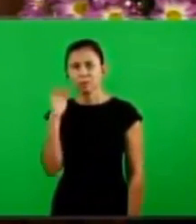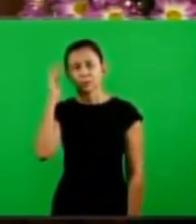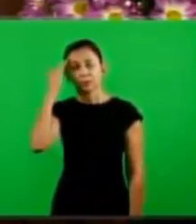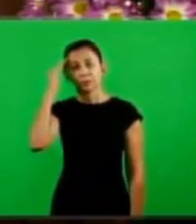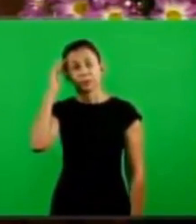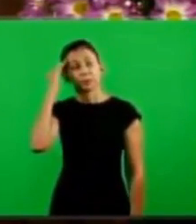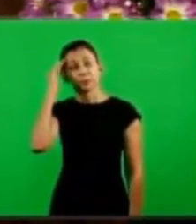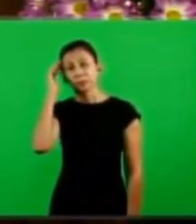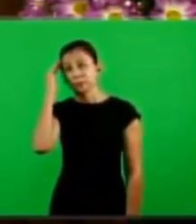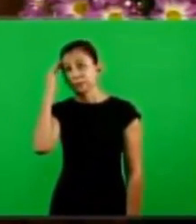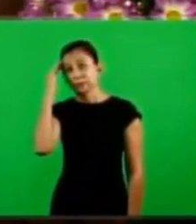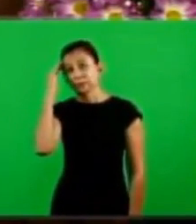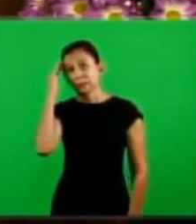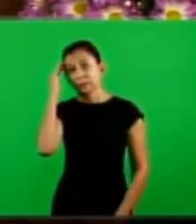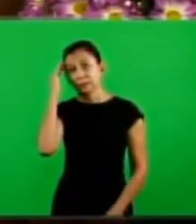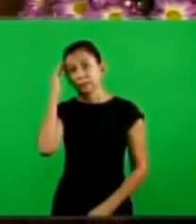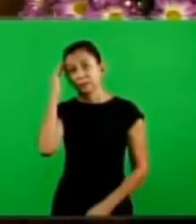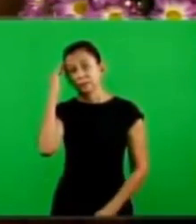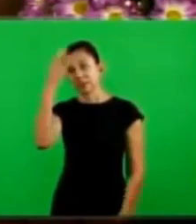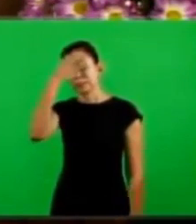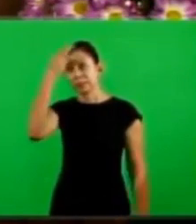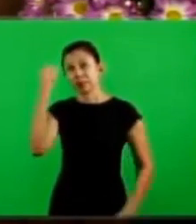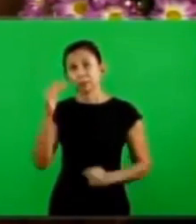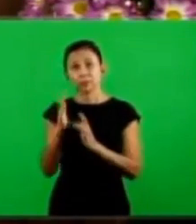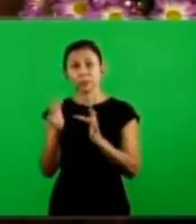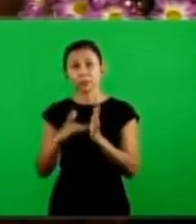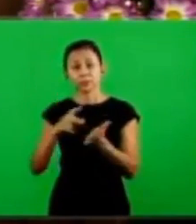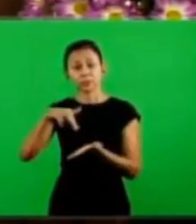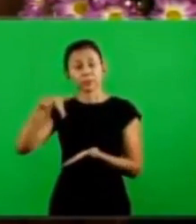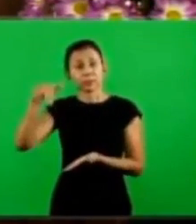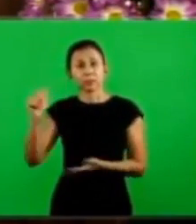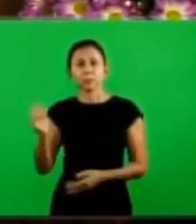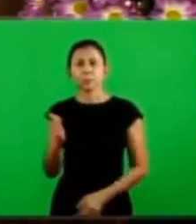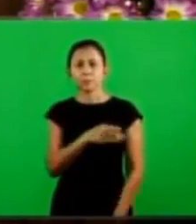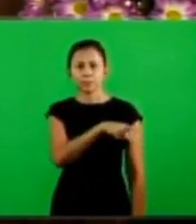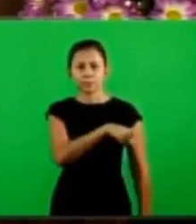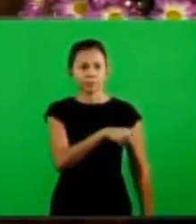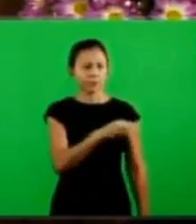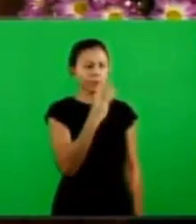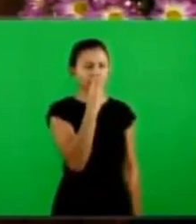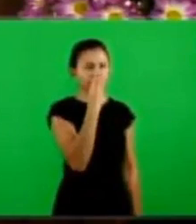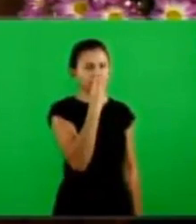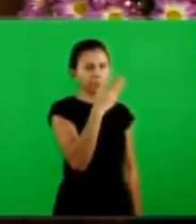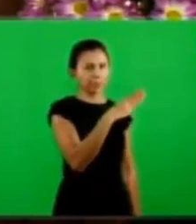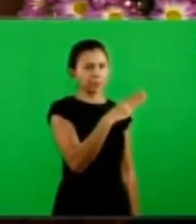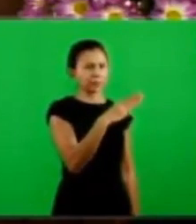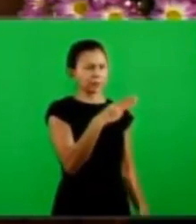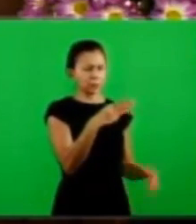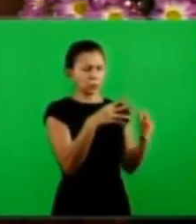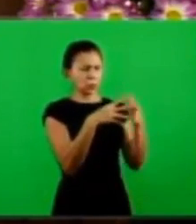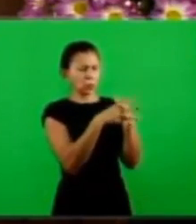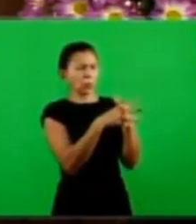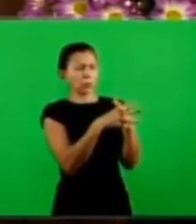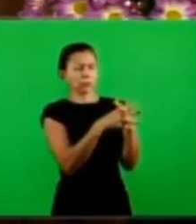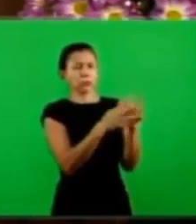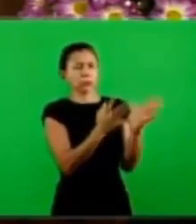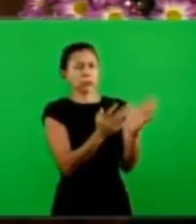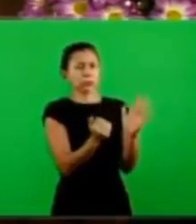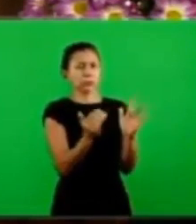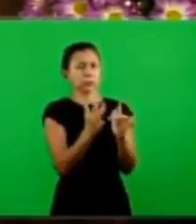When Jesus presented himself, originally, they didn't recognize the same thing as